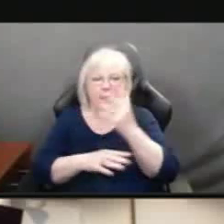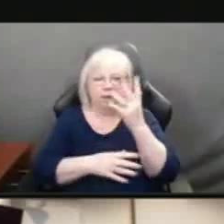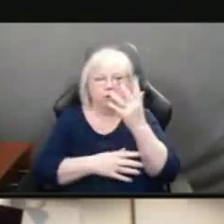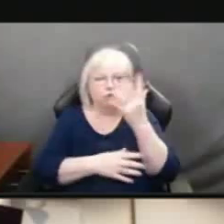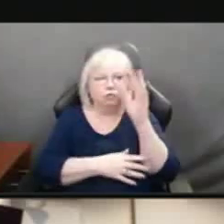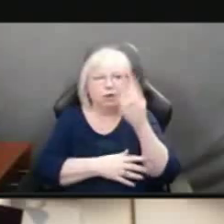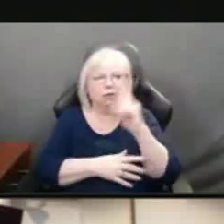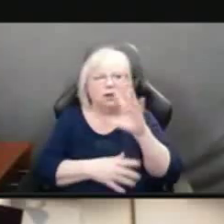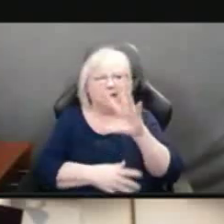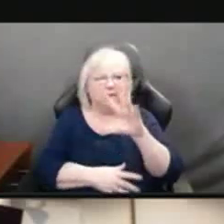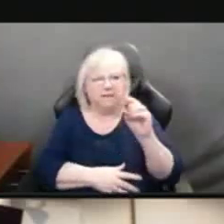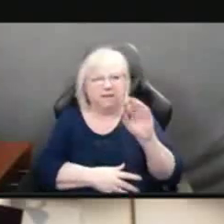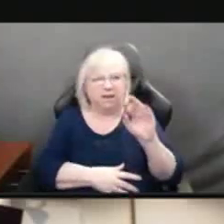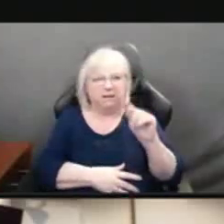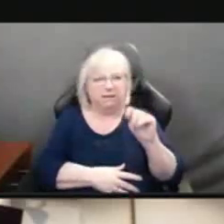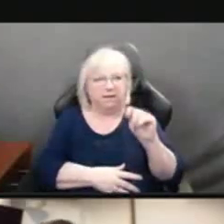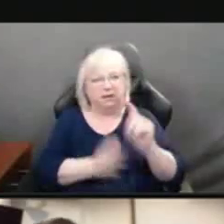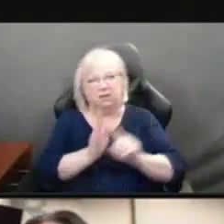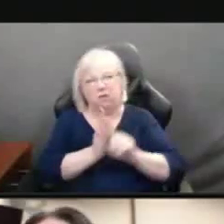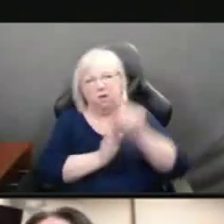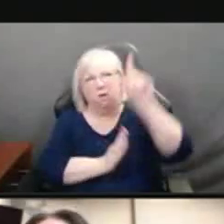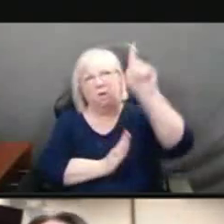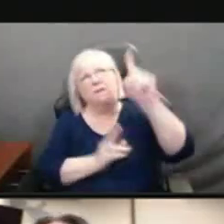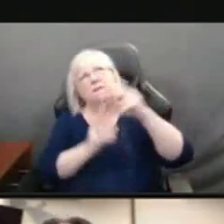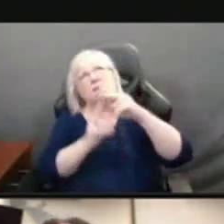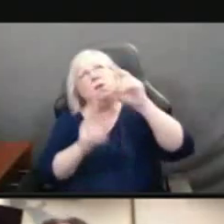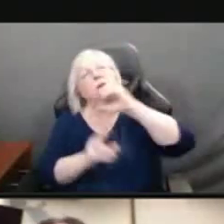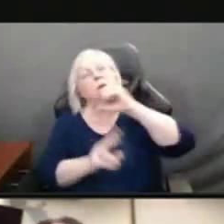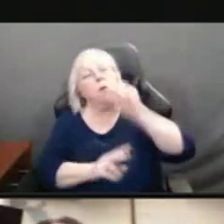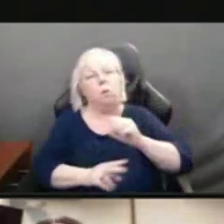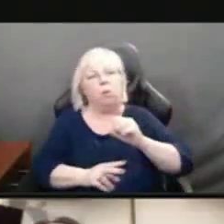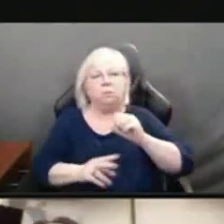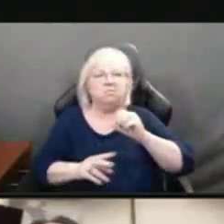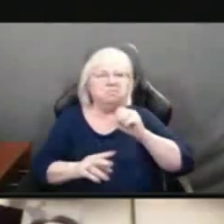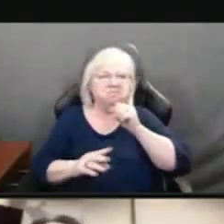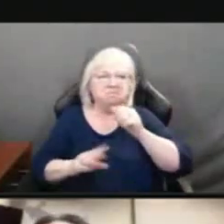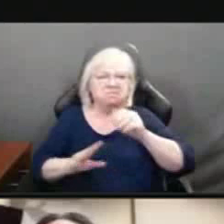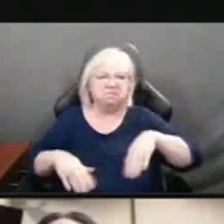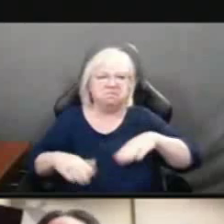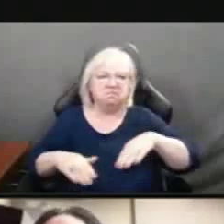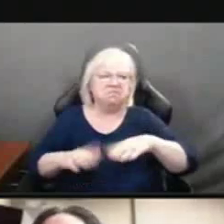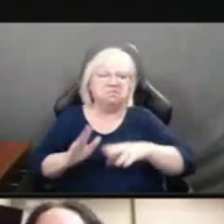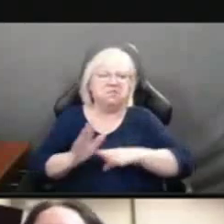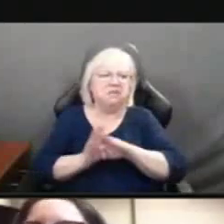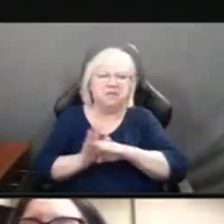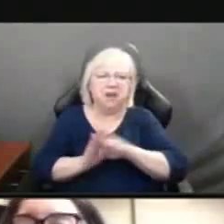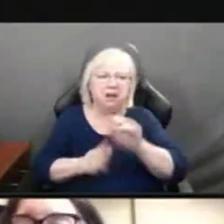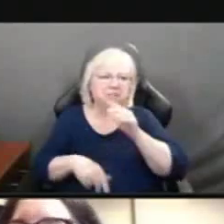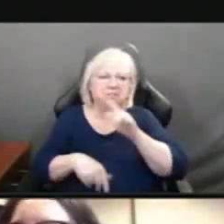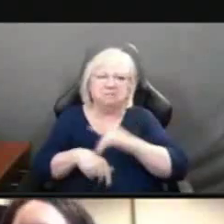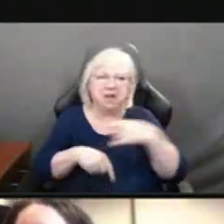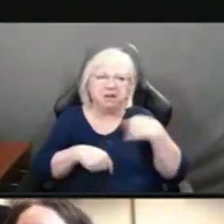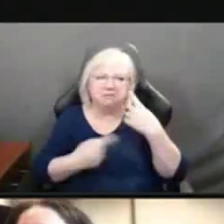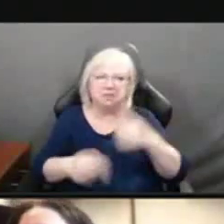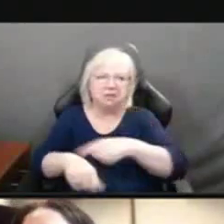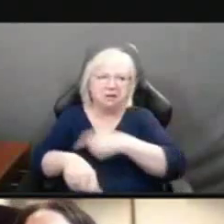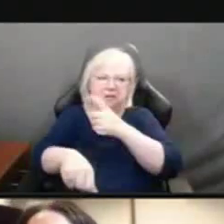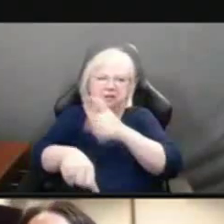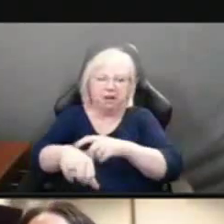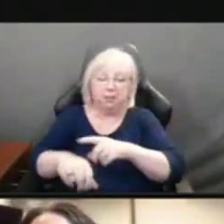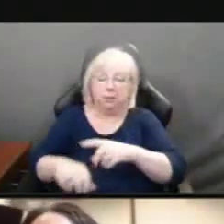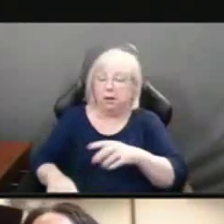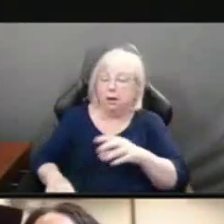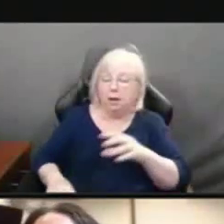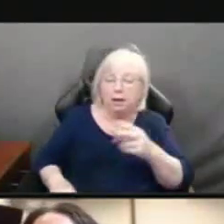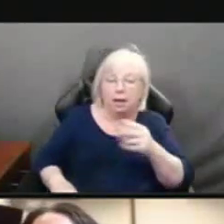50 feet tall. They're very old. It's an undeveloped site and it hadn't been touched in a while. Okay. And then on the